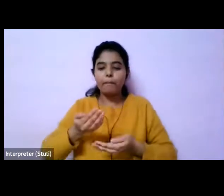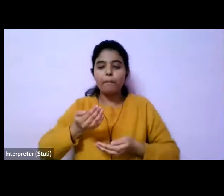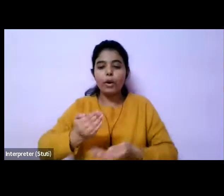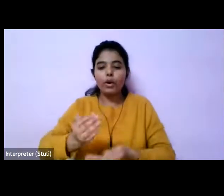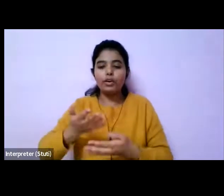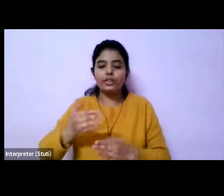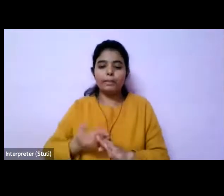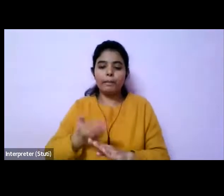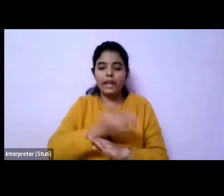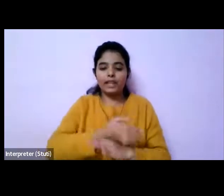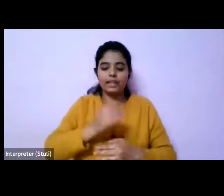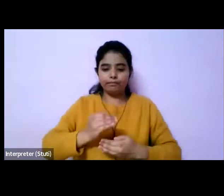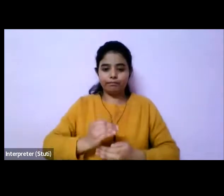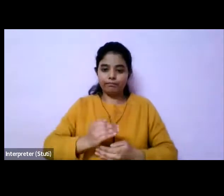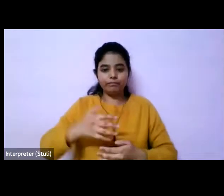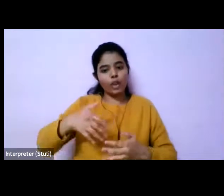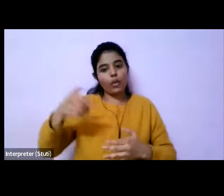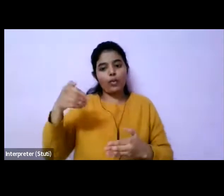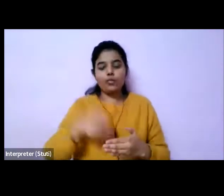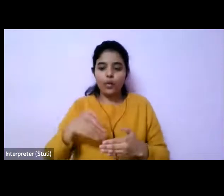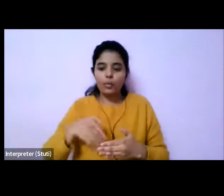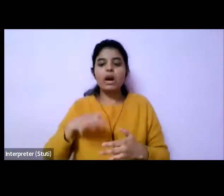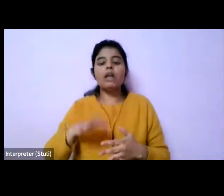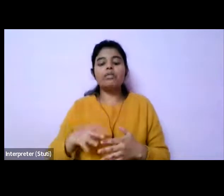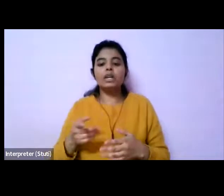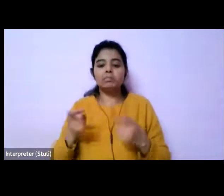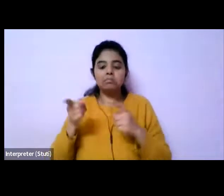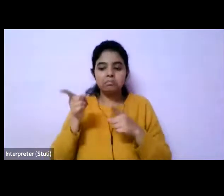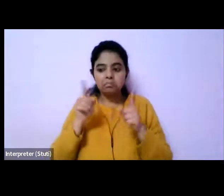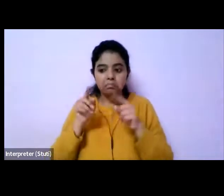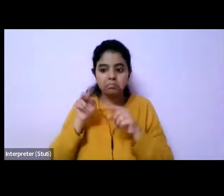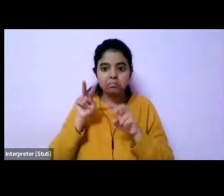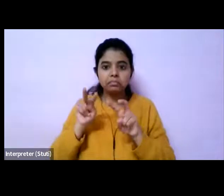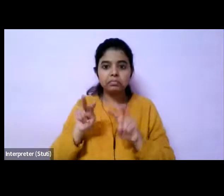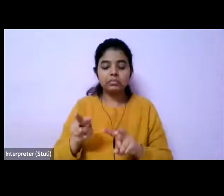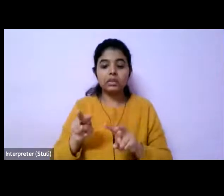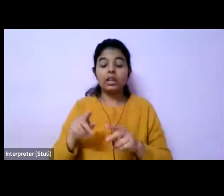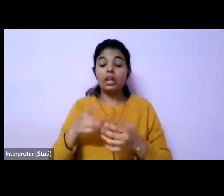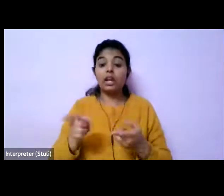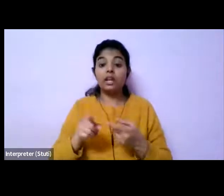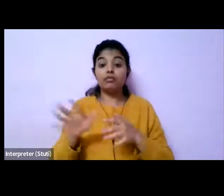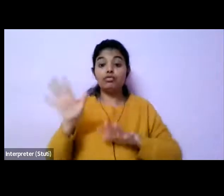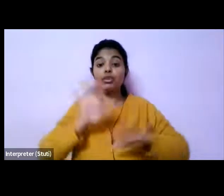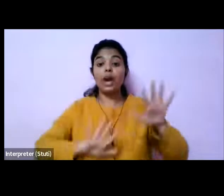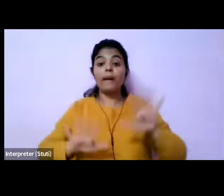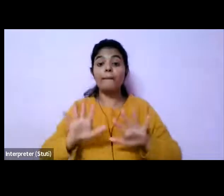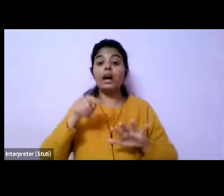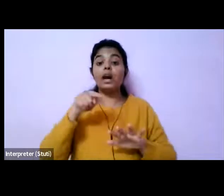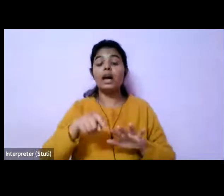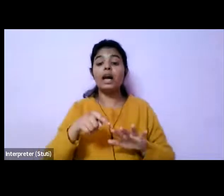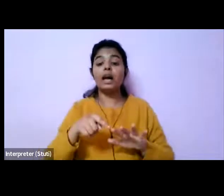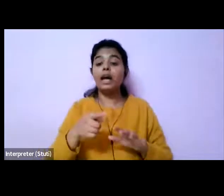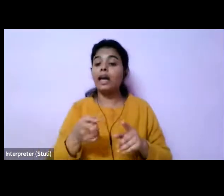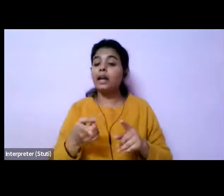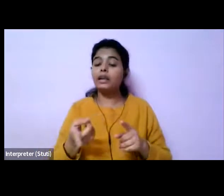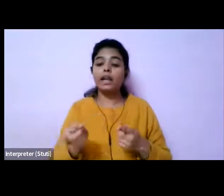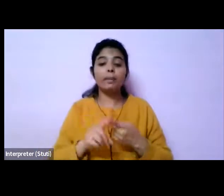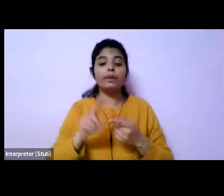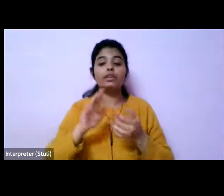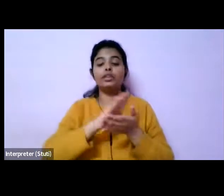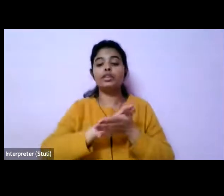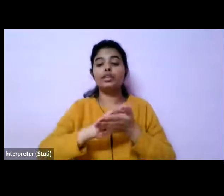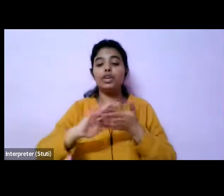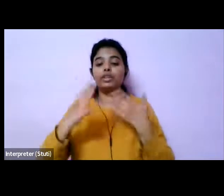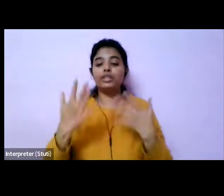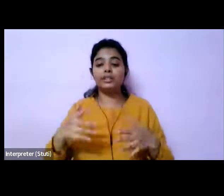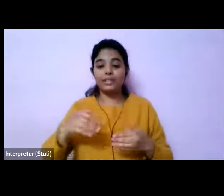prenatal unity of the siblings. And very strangely, the play ends with this, where the two siblings come together and they embrace